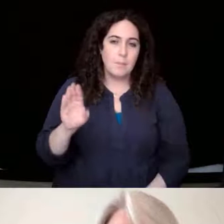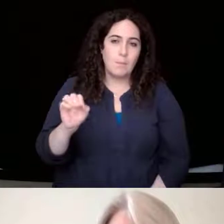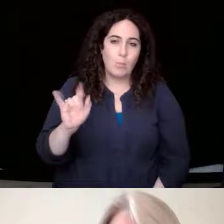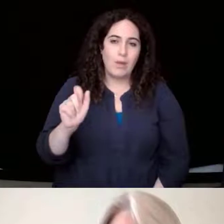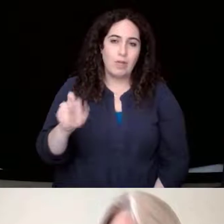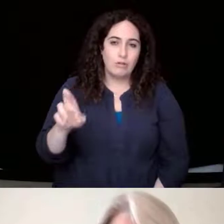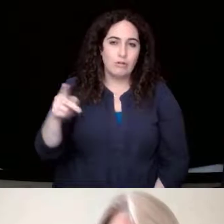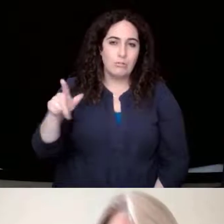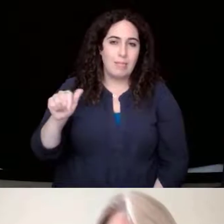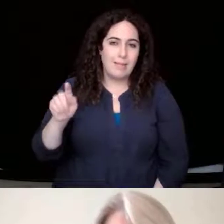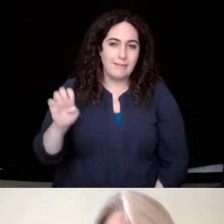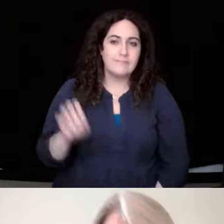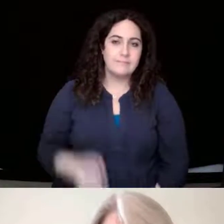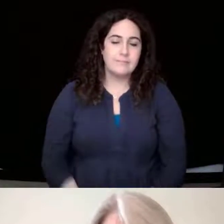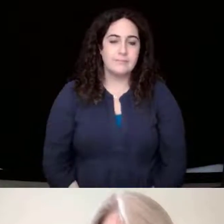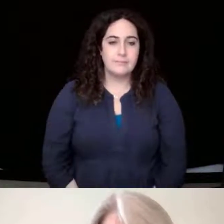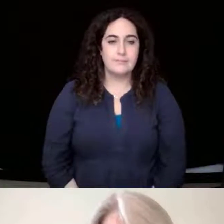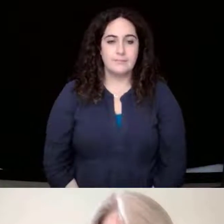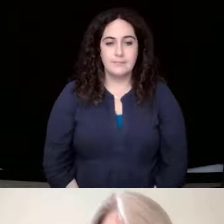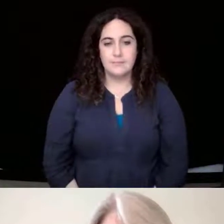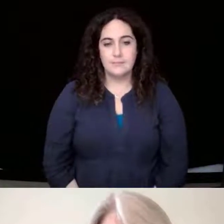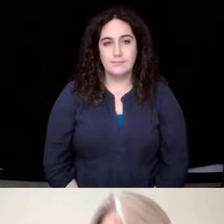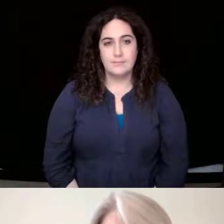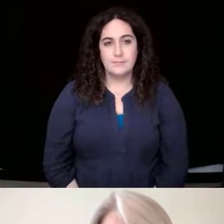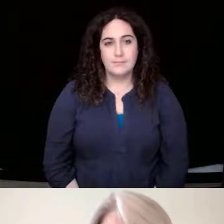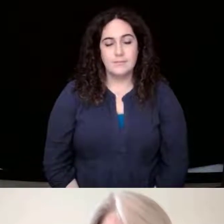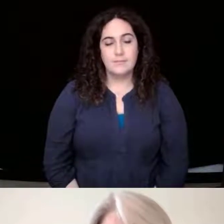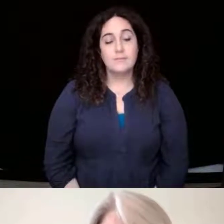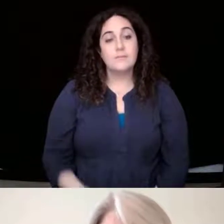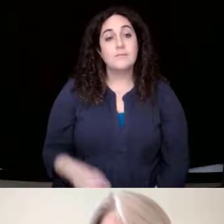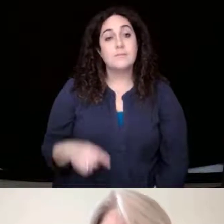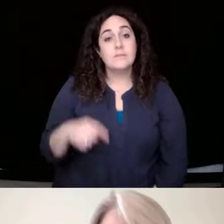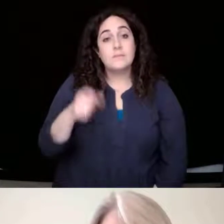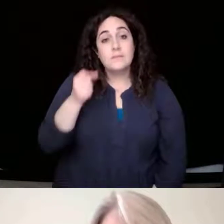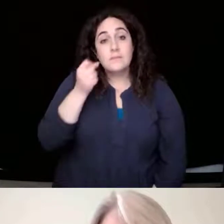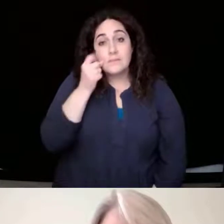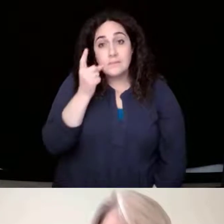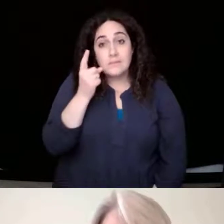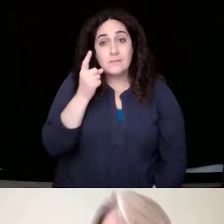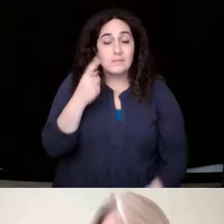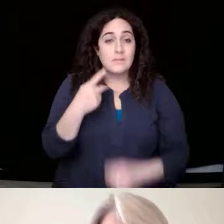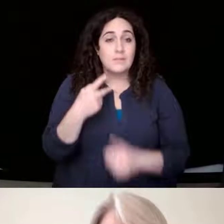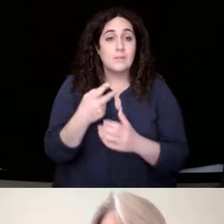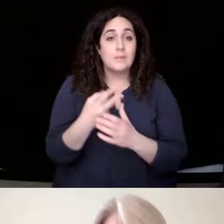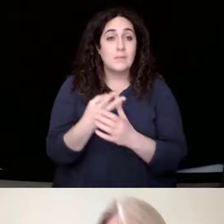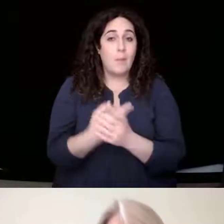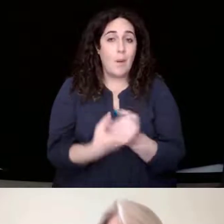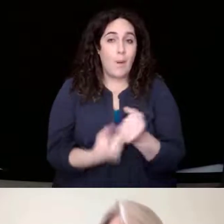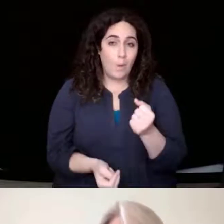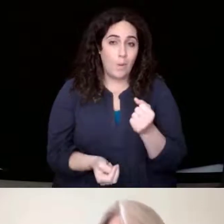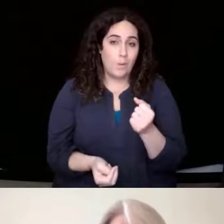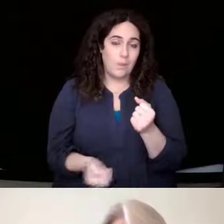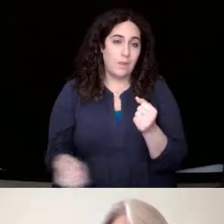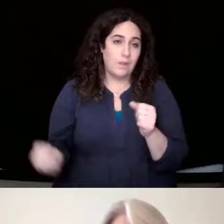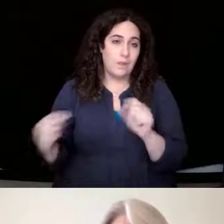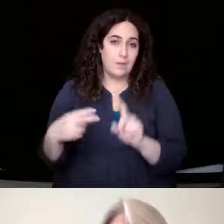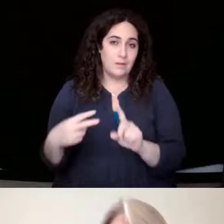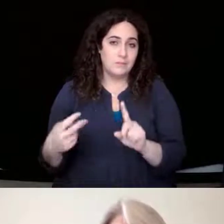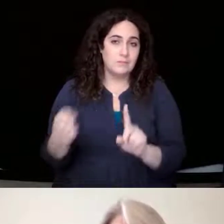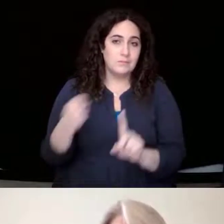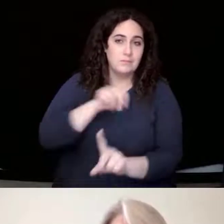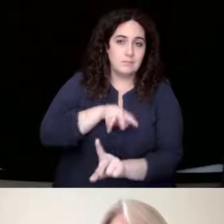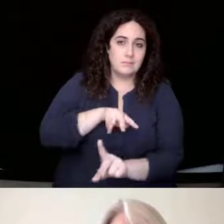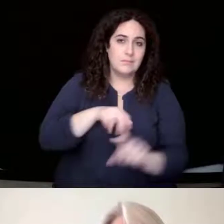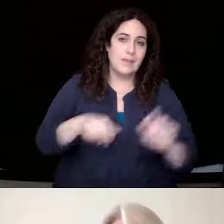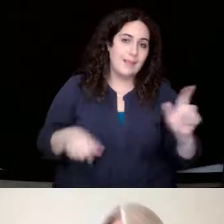Again, I think in large part, this also comes down to the fact that on both sides, there's I'm going to